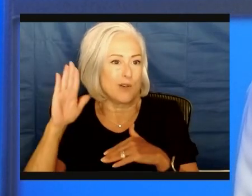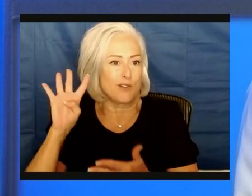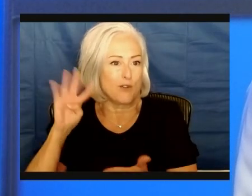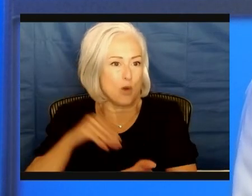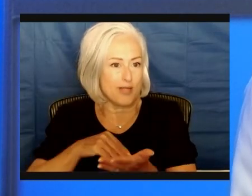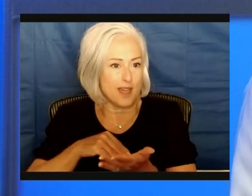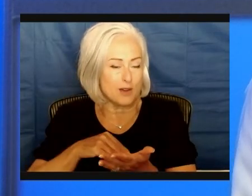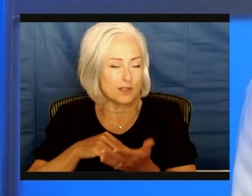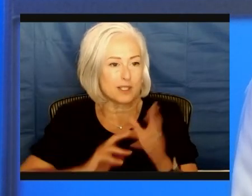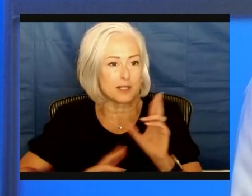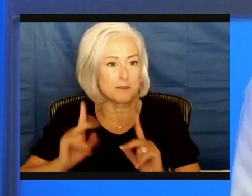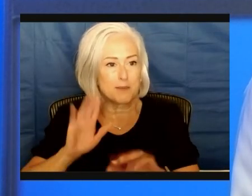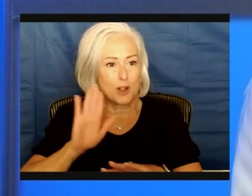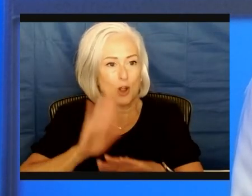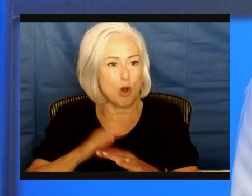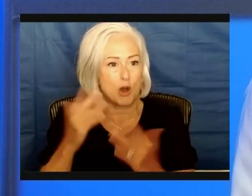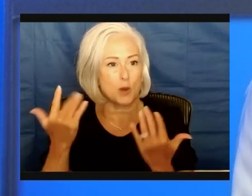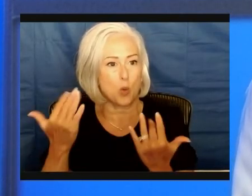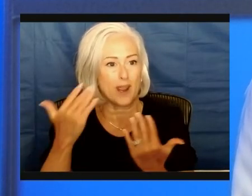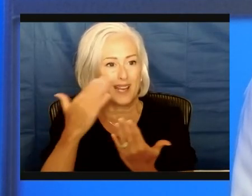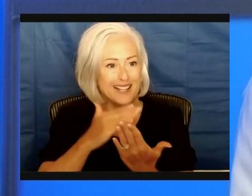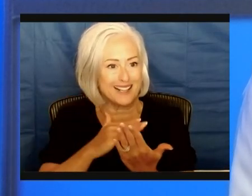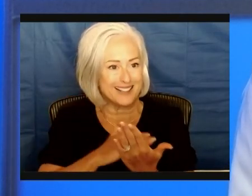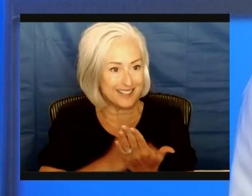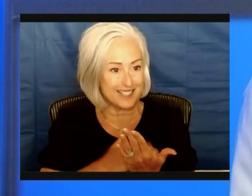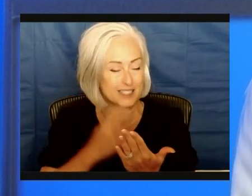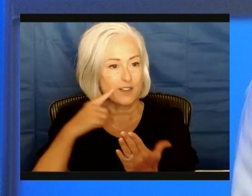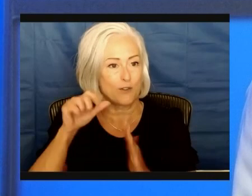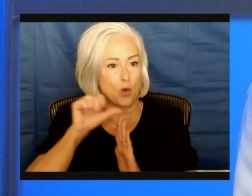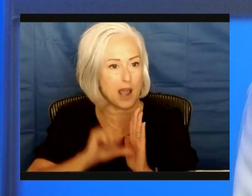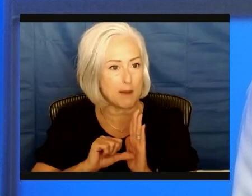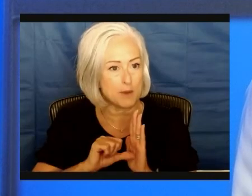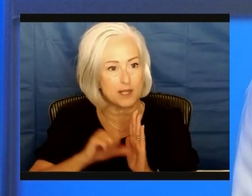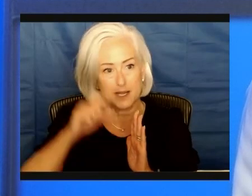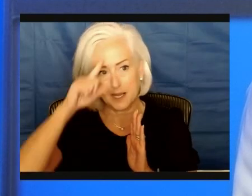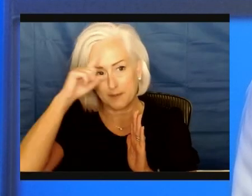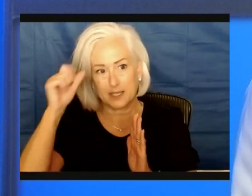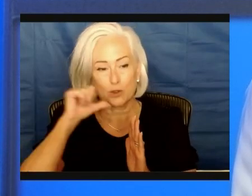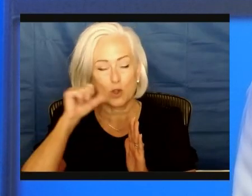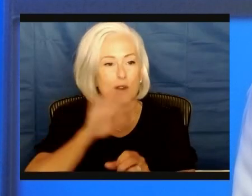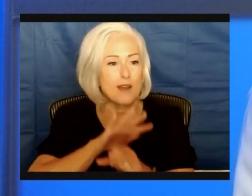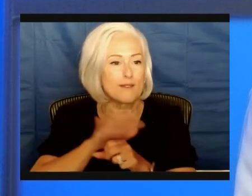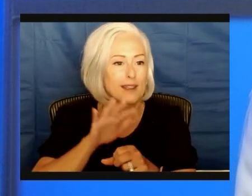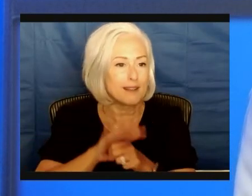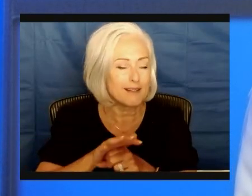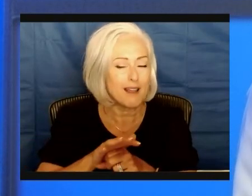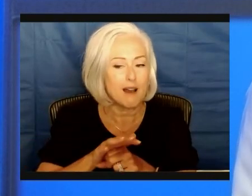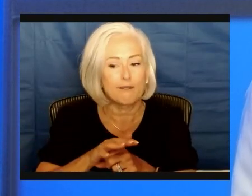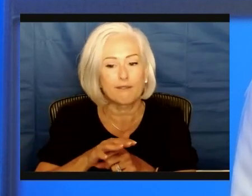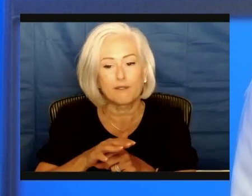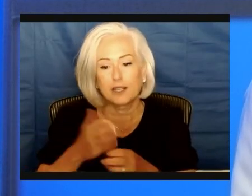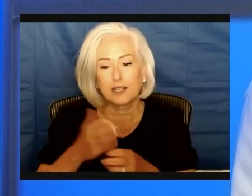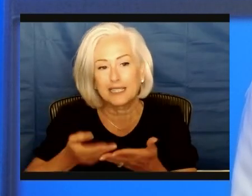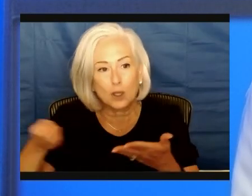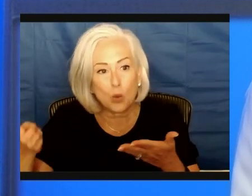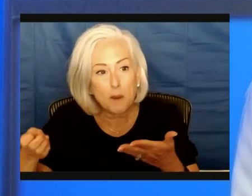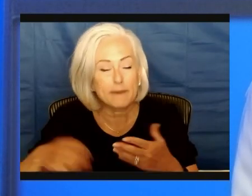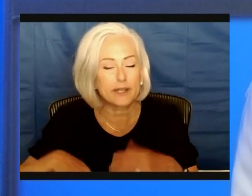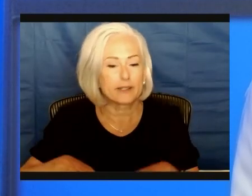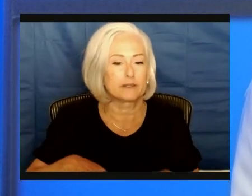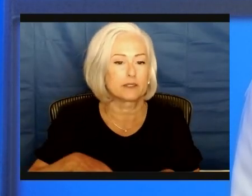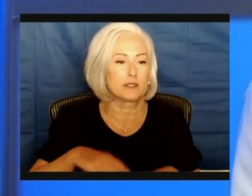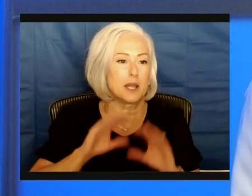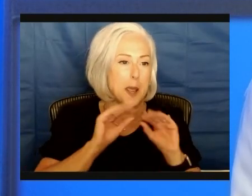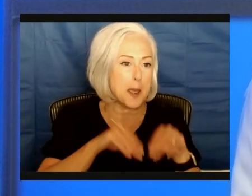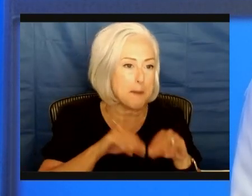be operated because we don't have the proper instruments and implants which are waiting. They are listed on paper